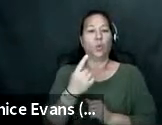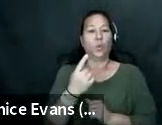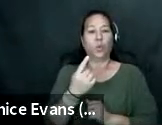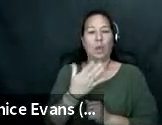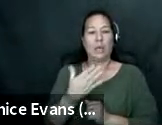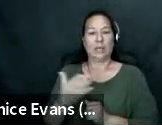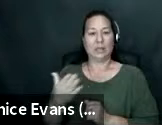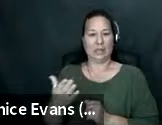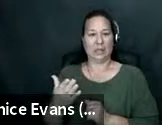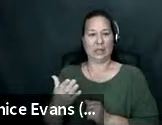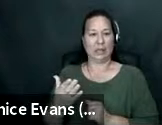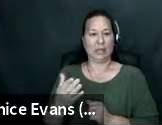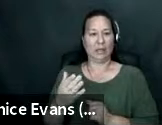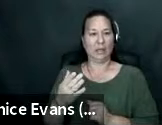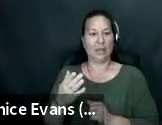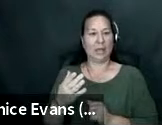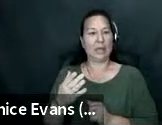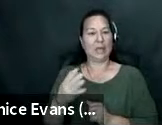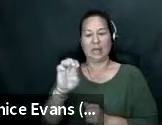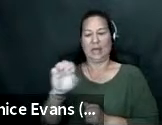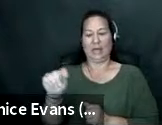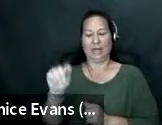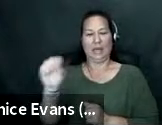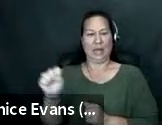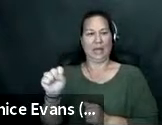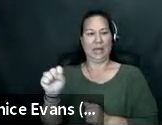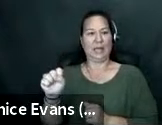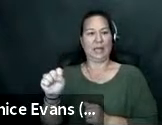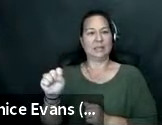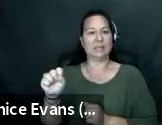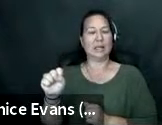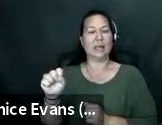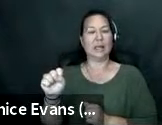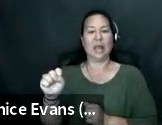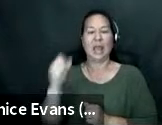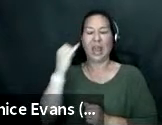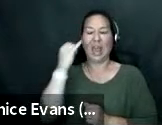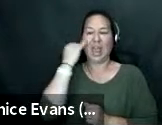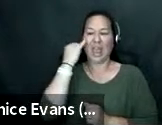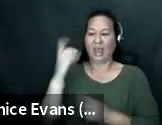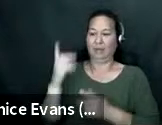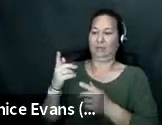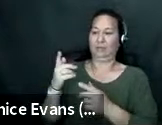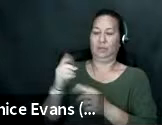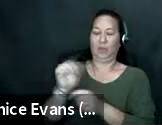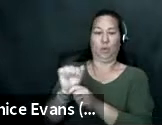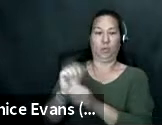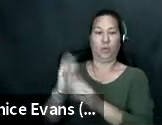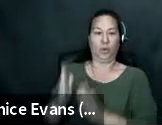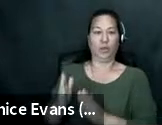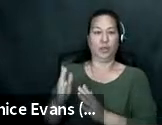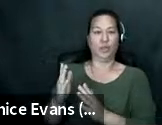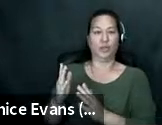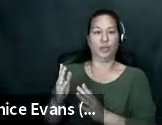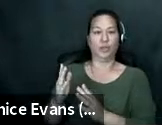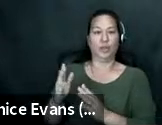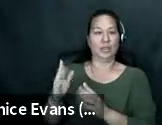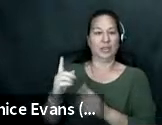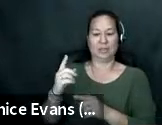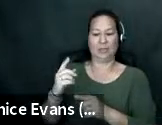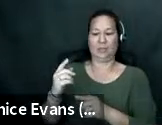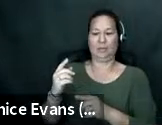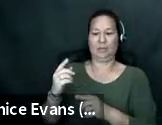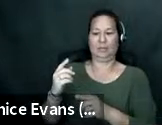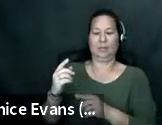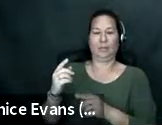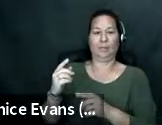revised ETS prevents employers from implementing additional protective measures than are required, including the